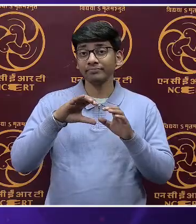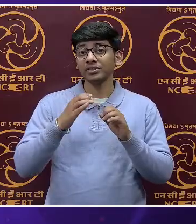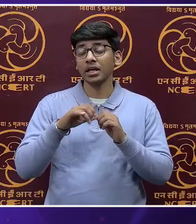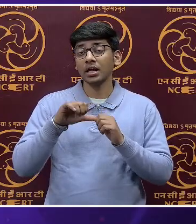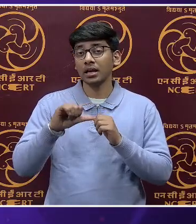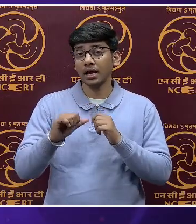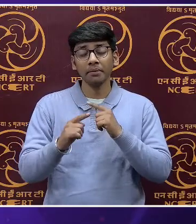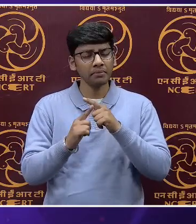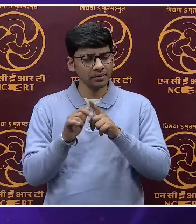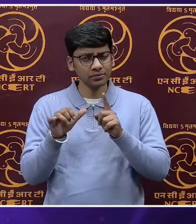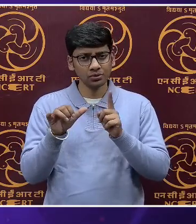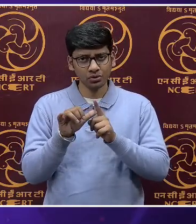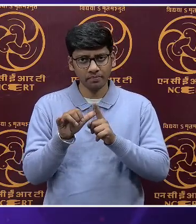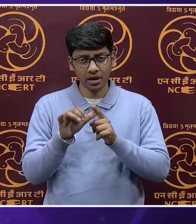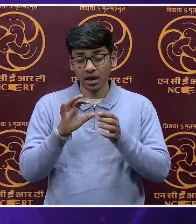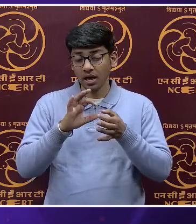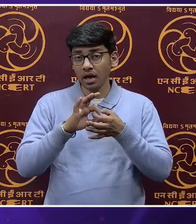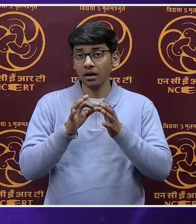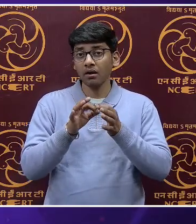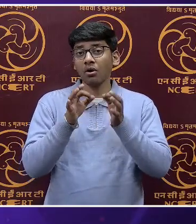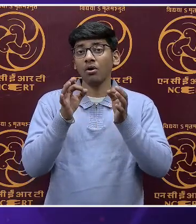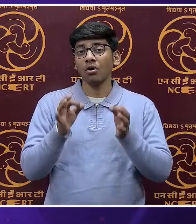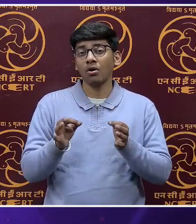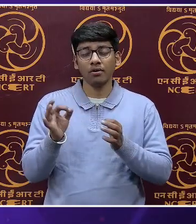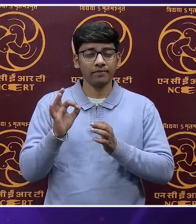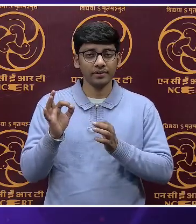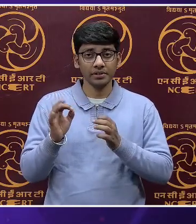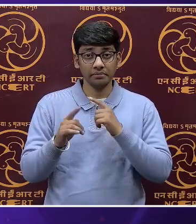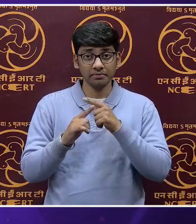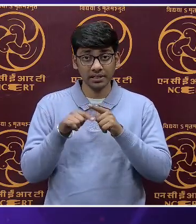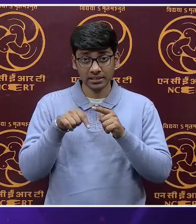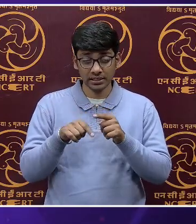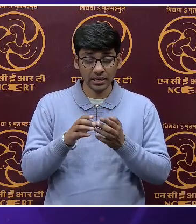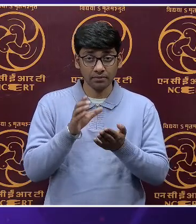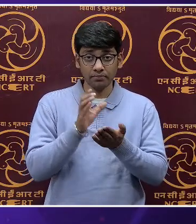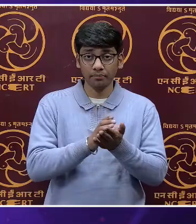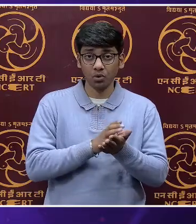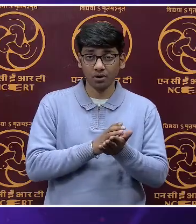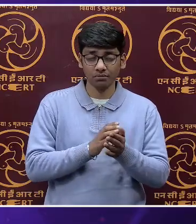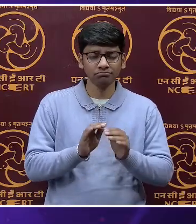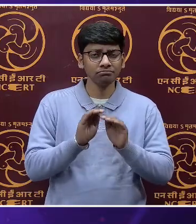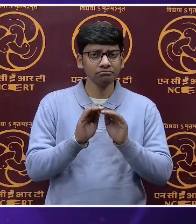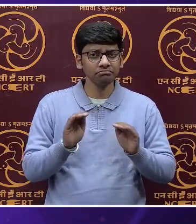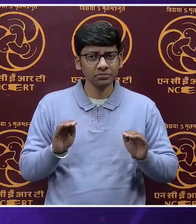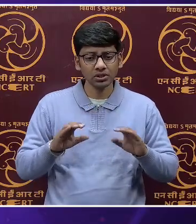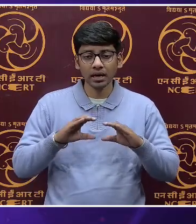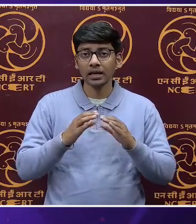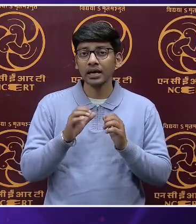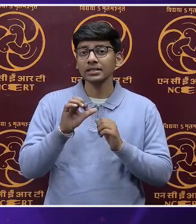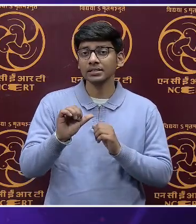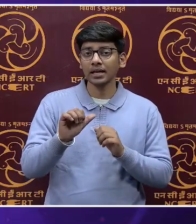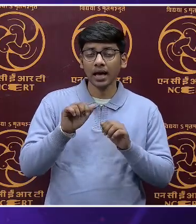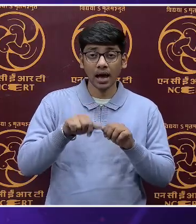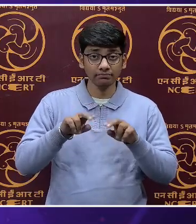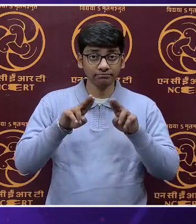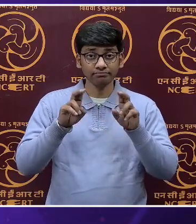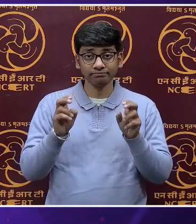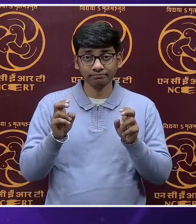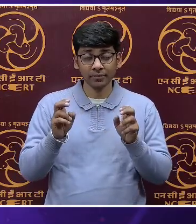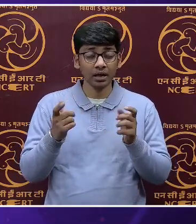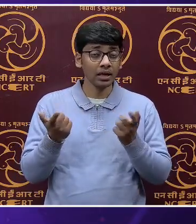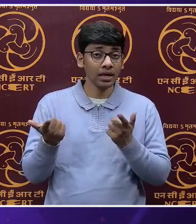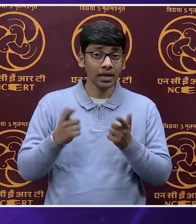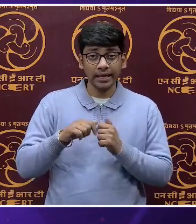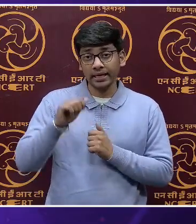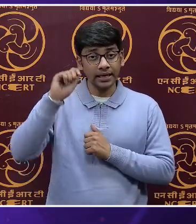also on our YouTube handle NCERT Official. This session is meant for the students of class 9 and the subject that we are taking up in this session